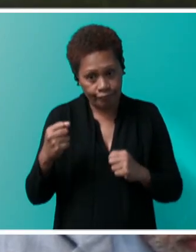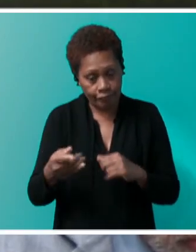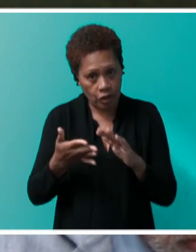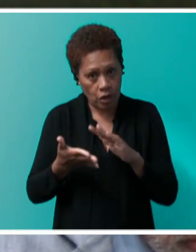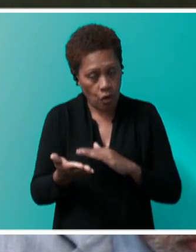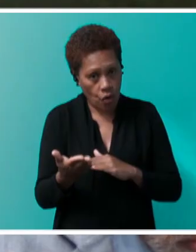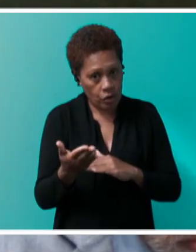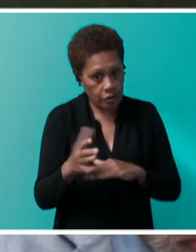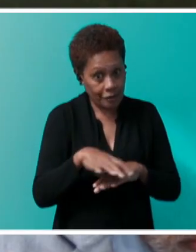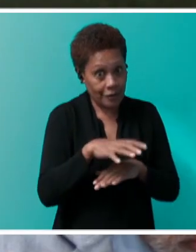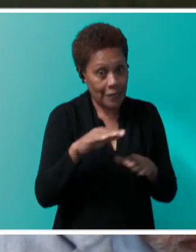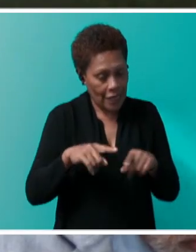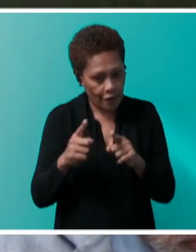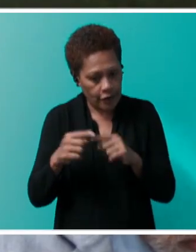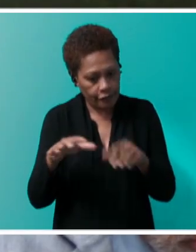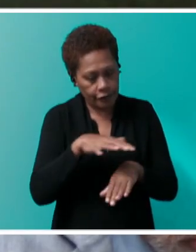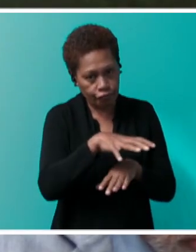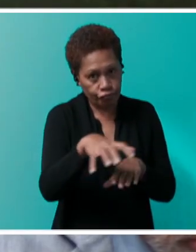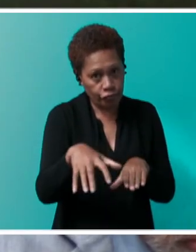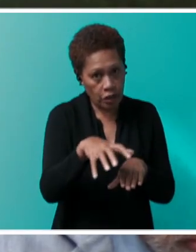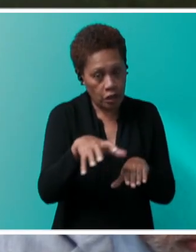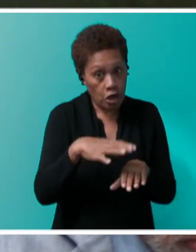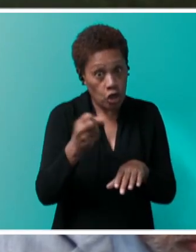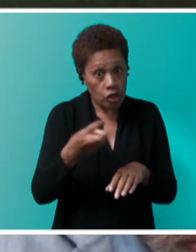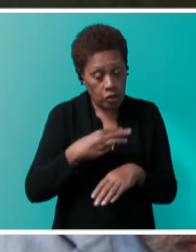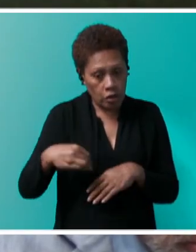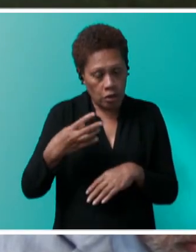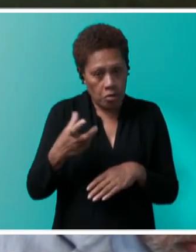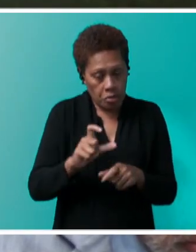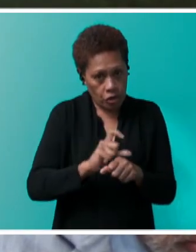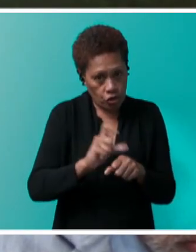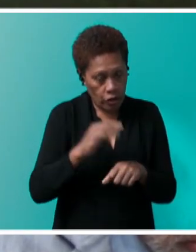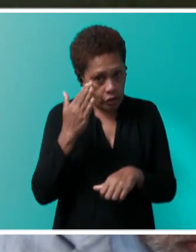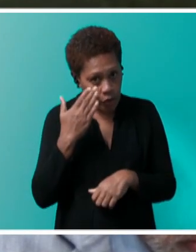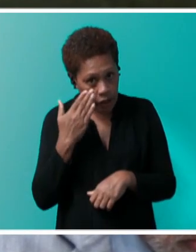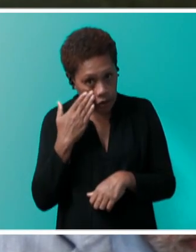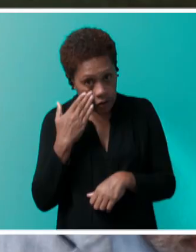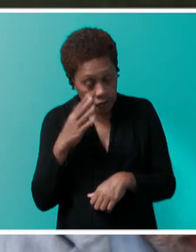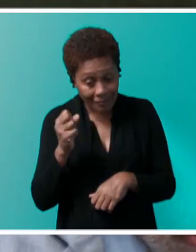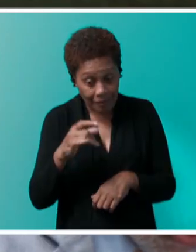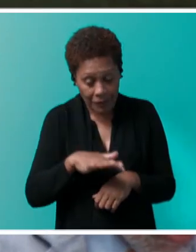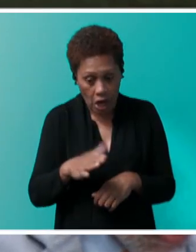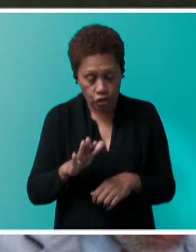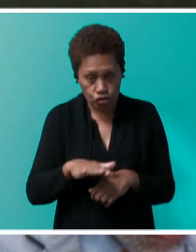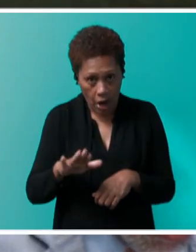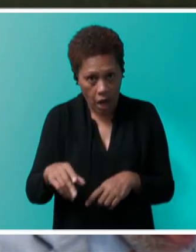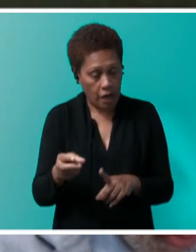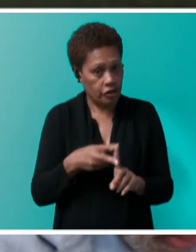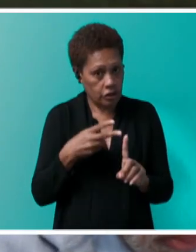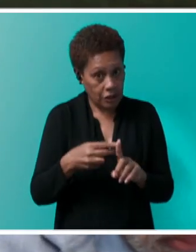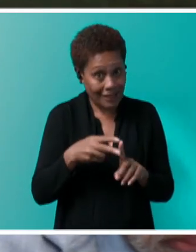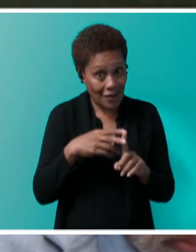across different settings. In addition, the ministry continues to create awareness on child sexual violence in our